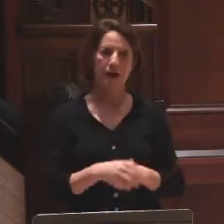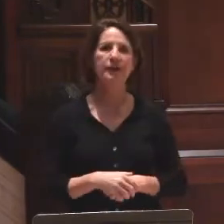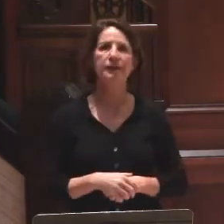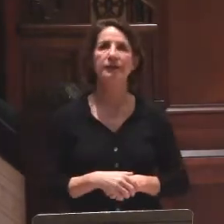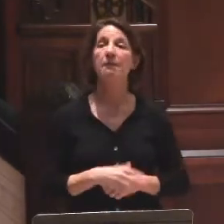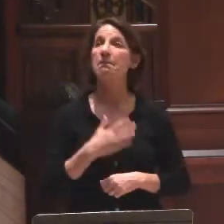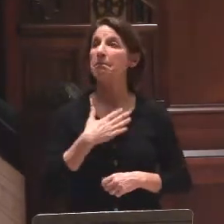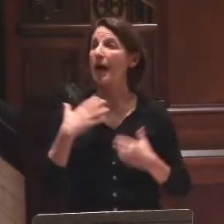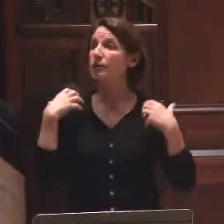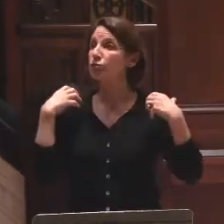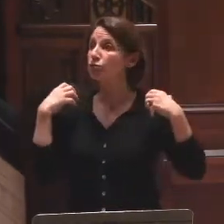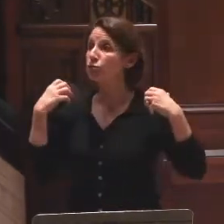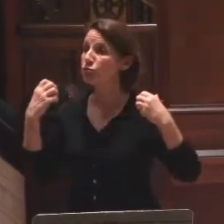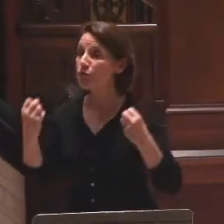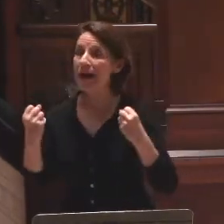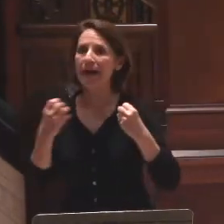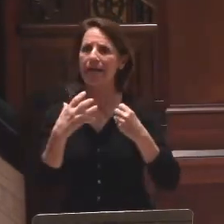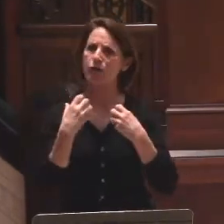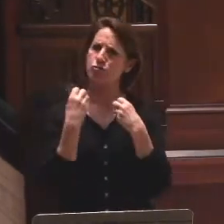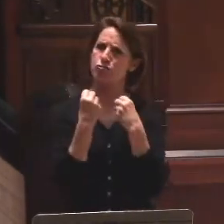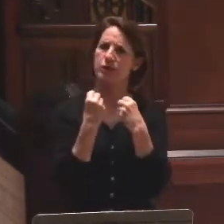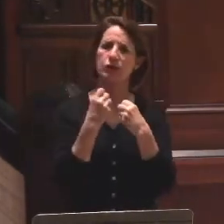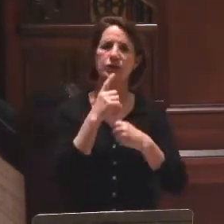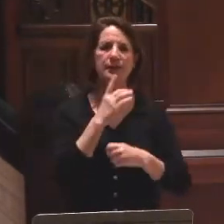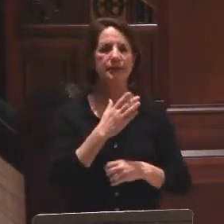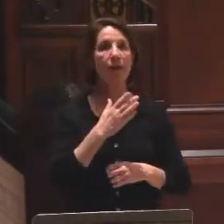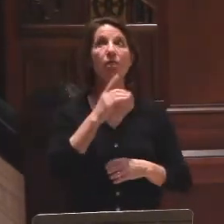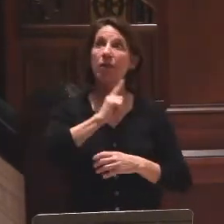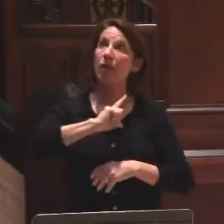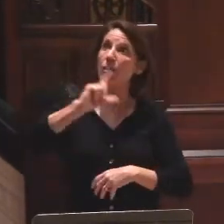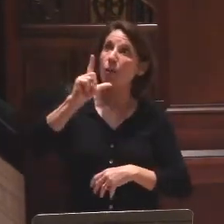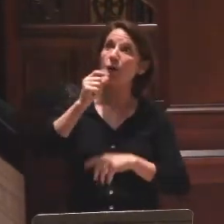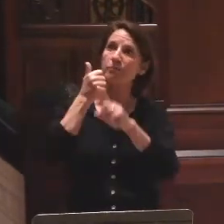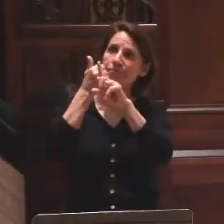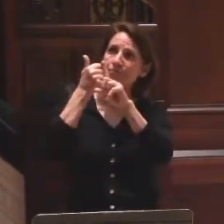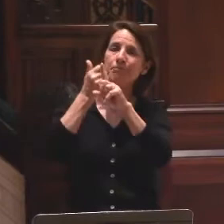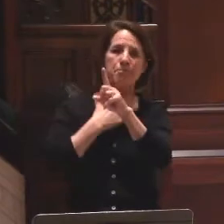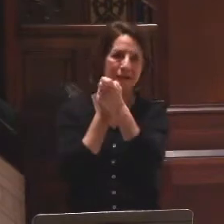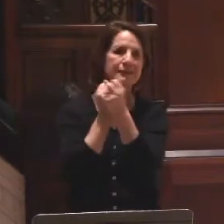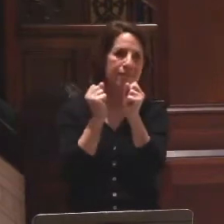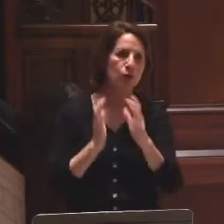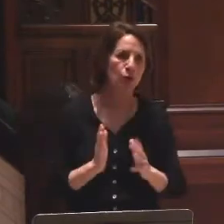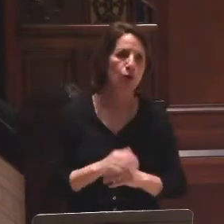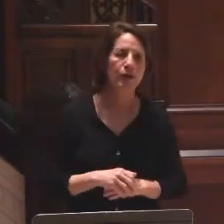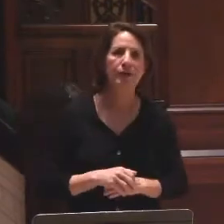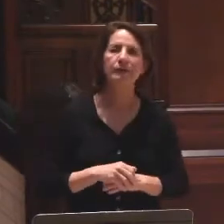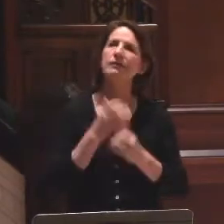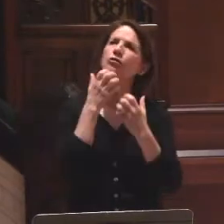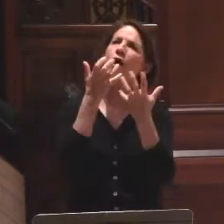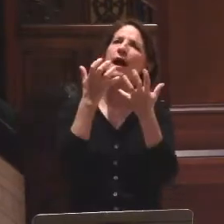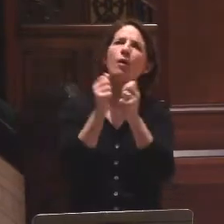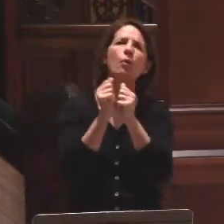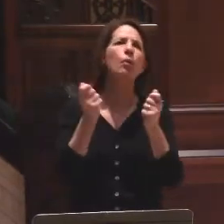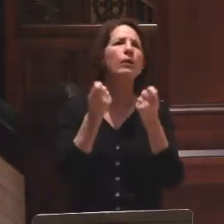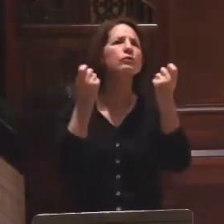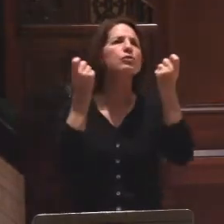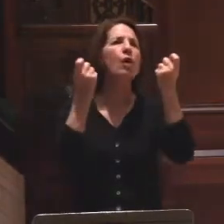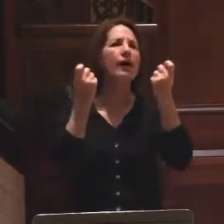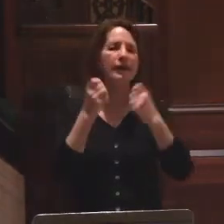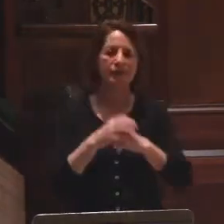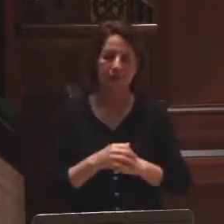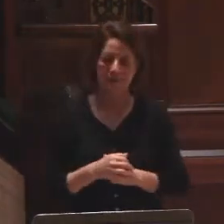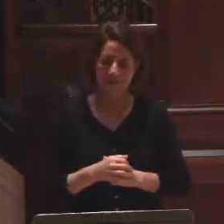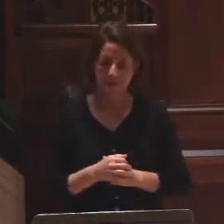My strength and my courage is the Lord, who has been my Savior. Cry out with joy and